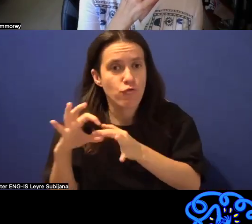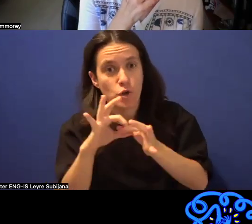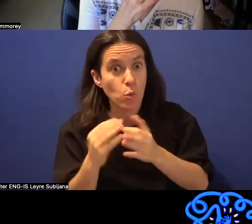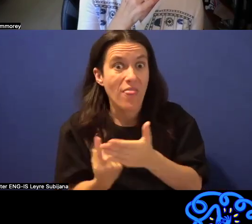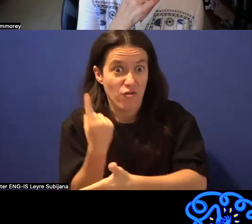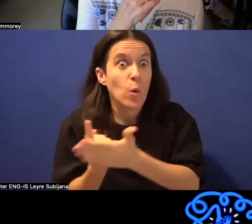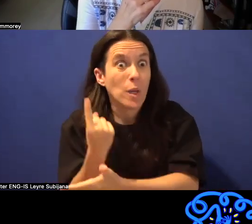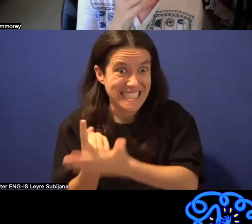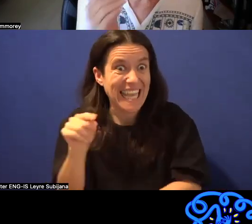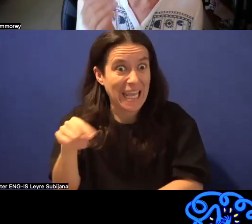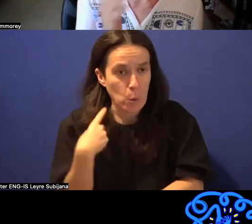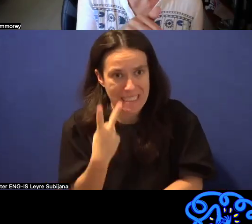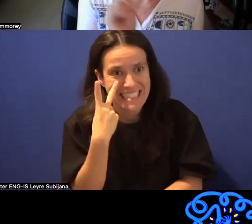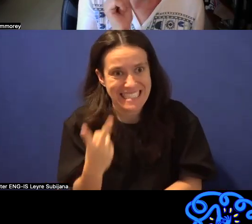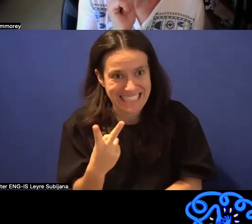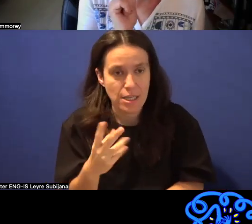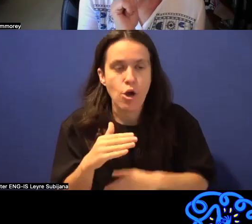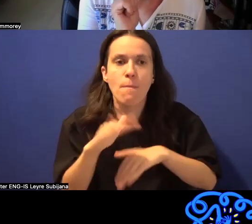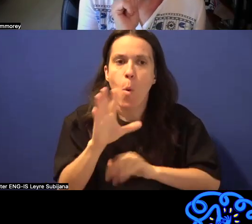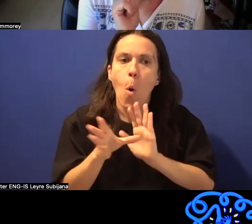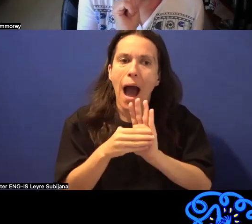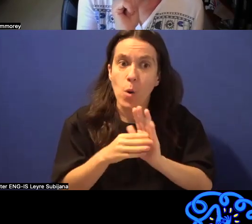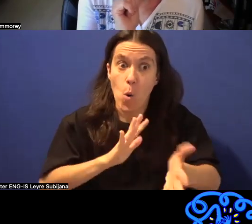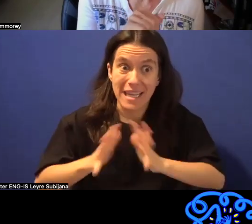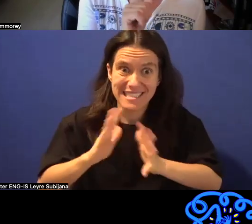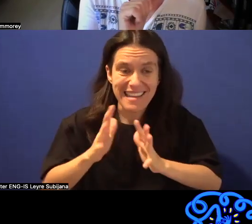with more iconic signs being less